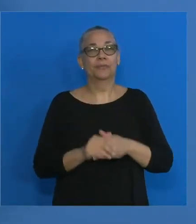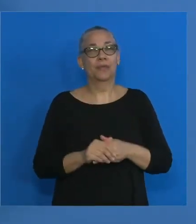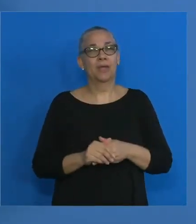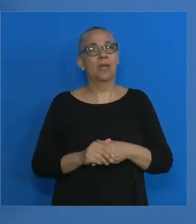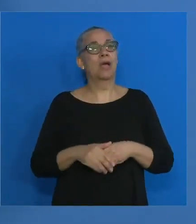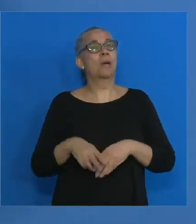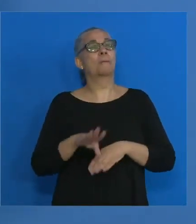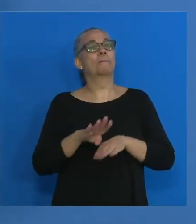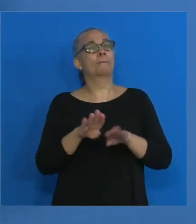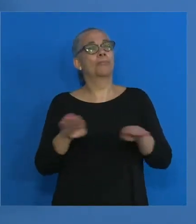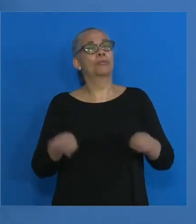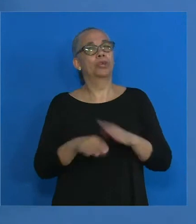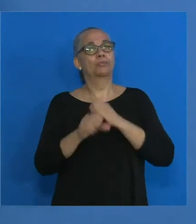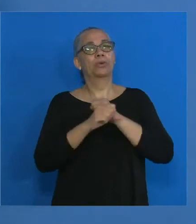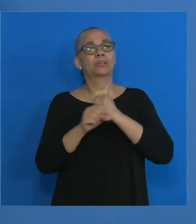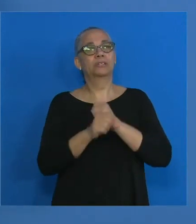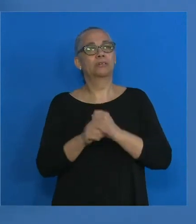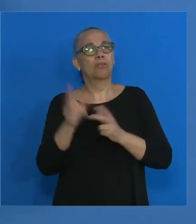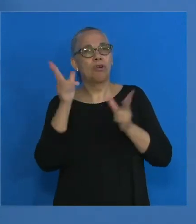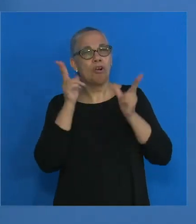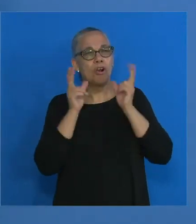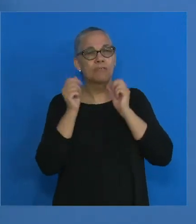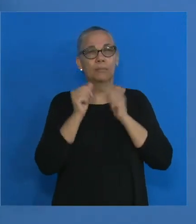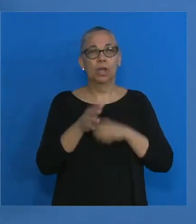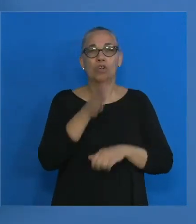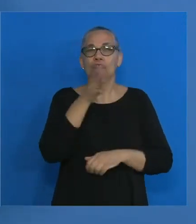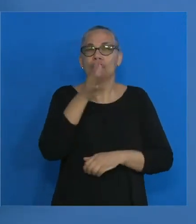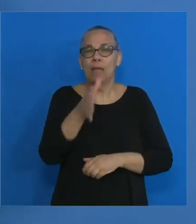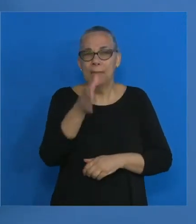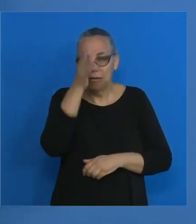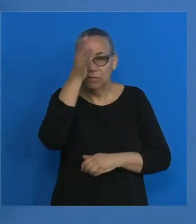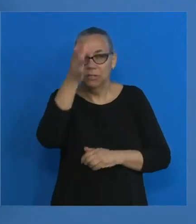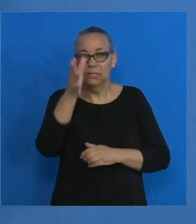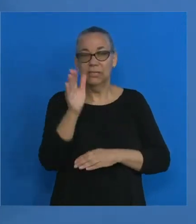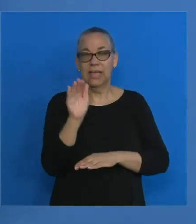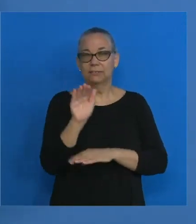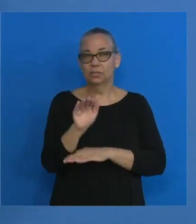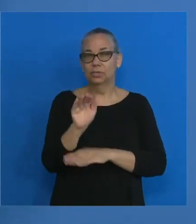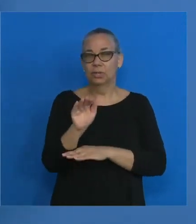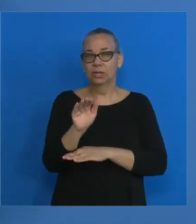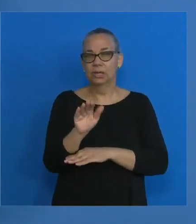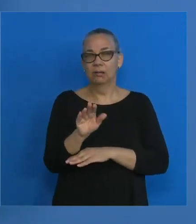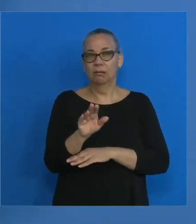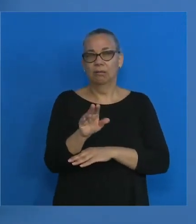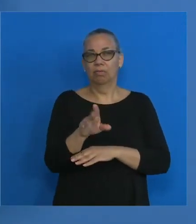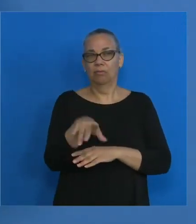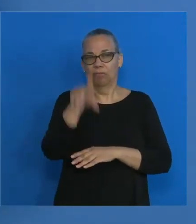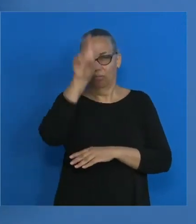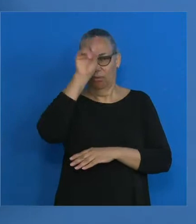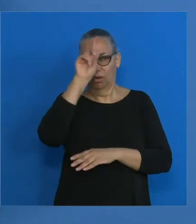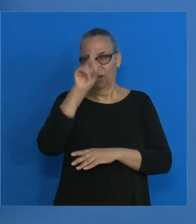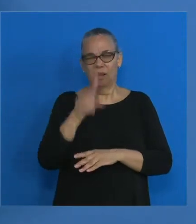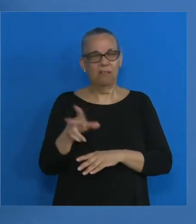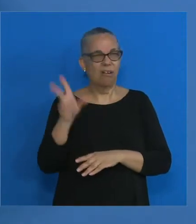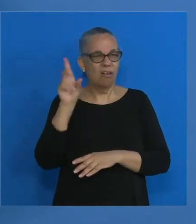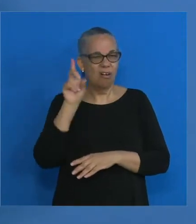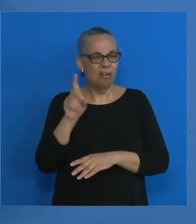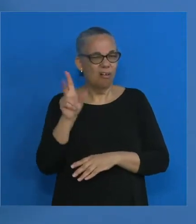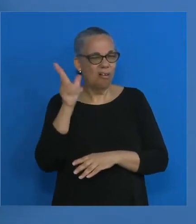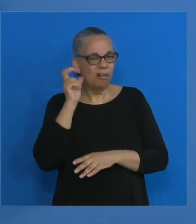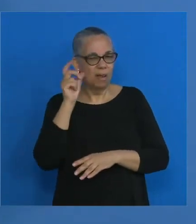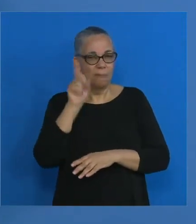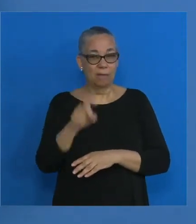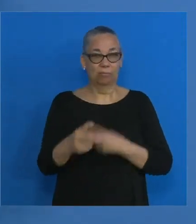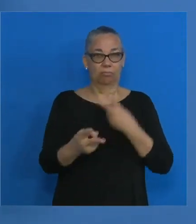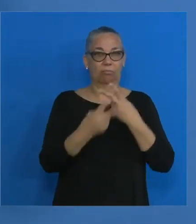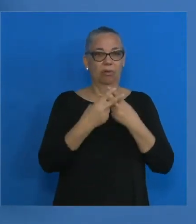confused grandparents this afternoon who have just been told that they must quarantine after they called the COVID hotline. They've